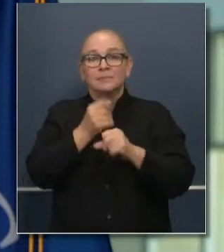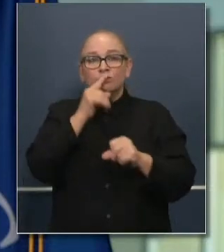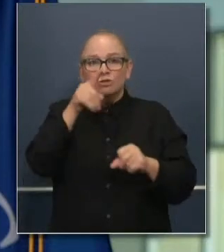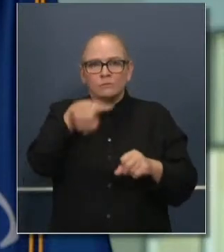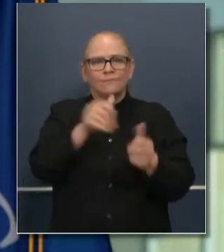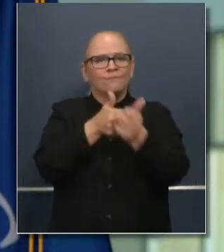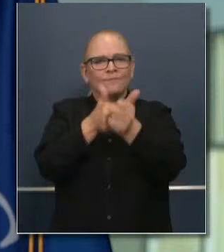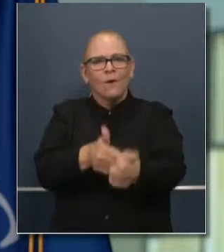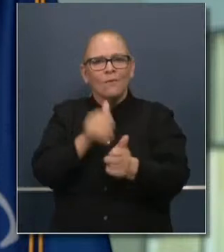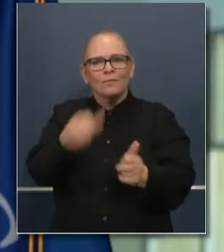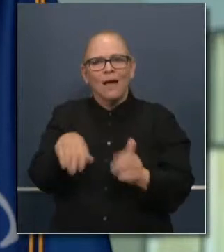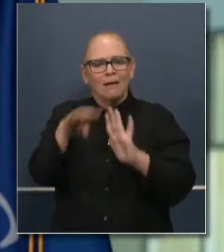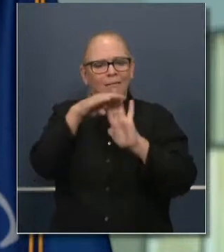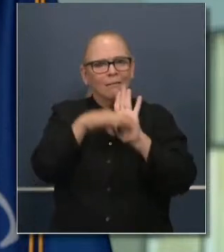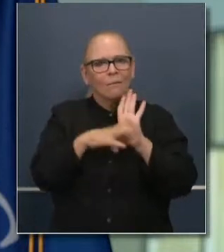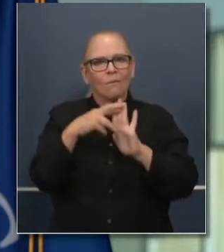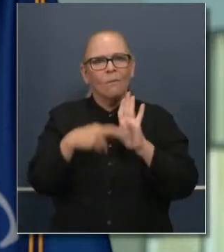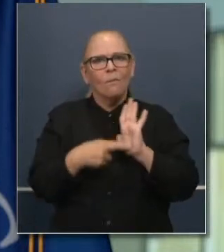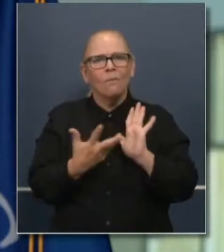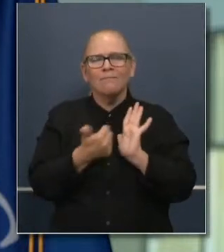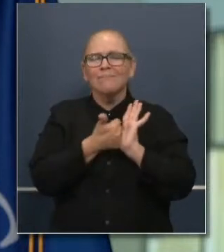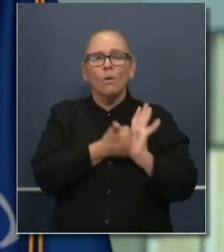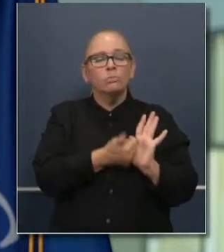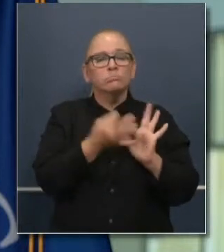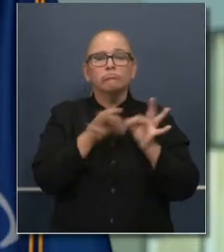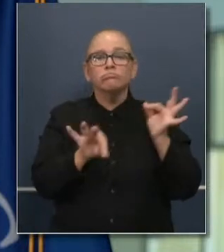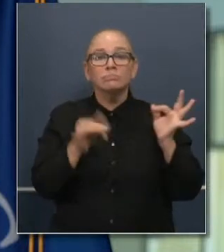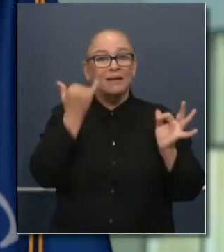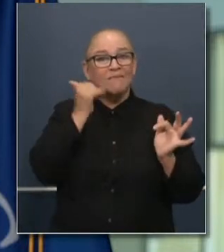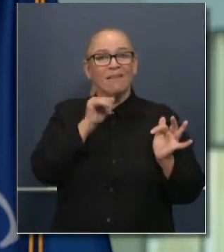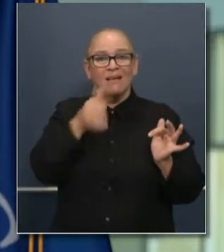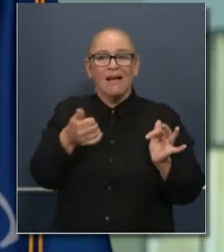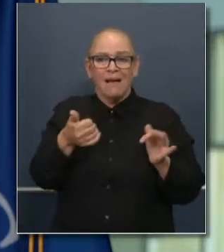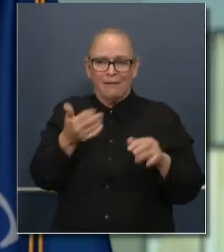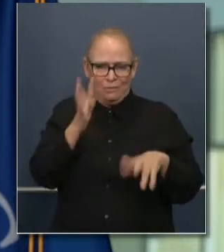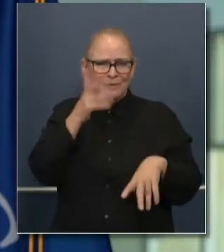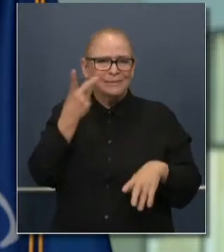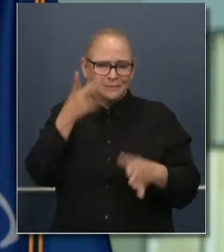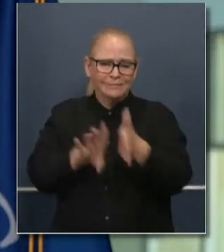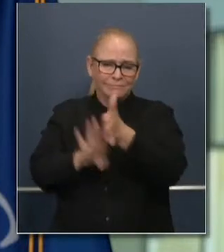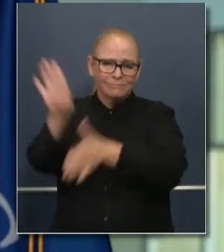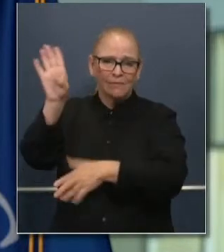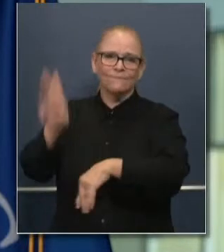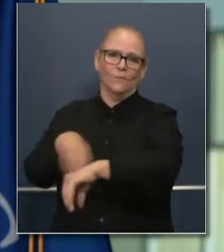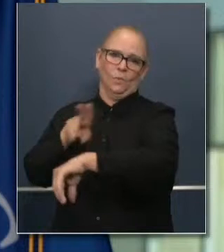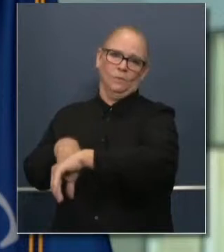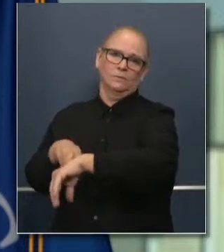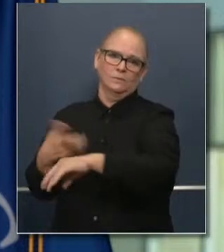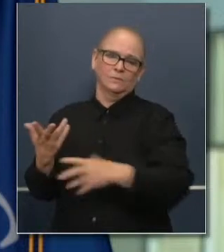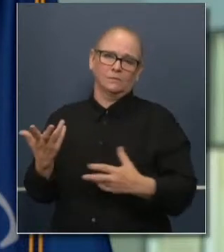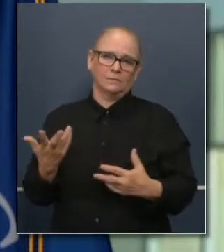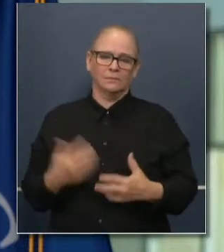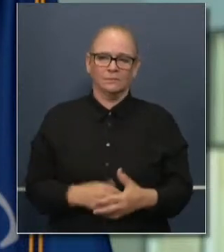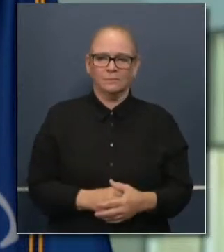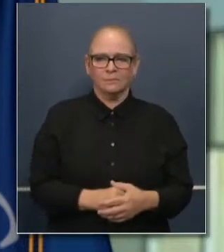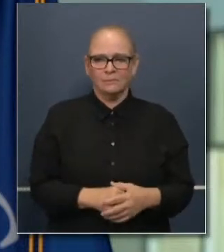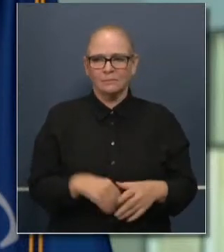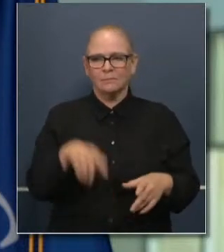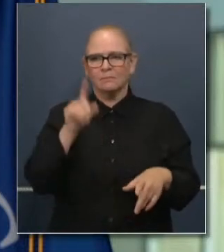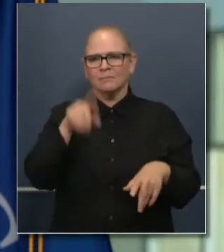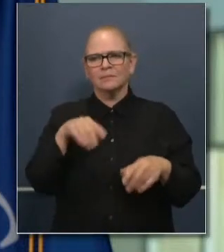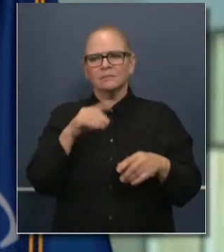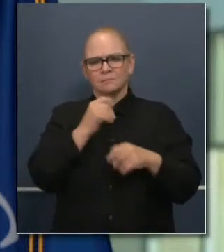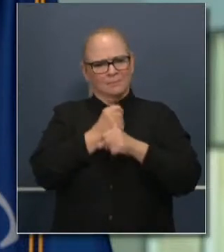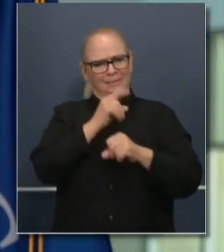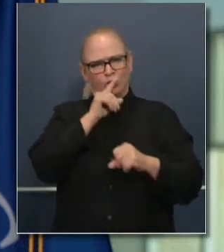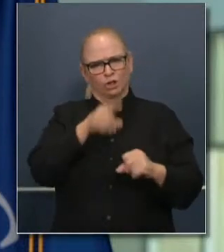where we were just a few weeks ago, a month ago, with significant increases if we do not maintain our vigilance, if we